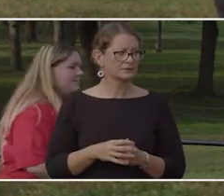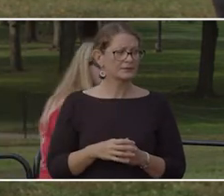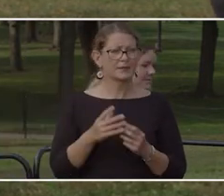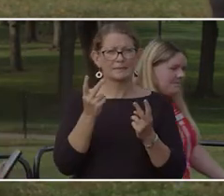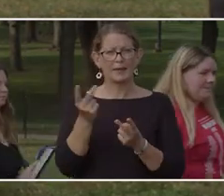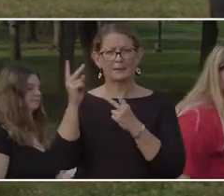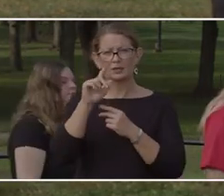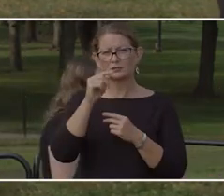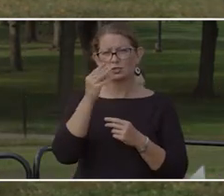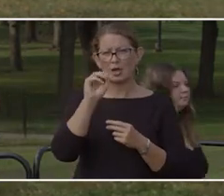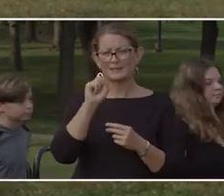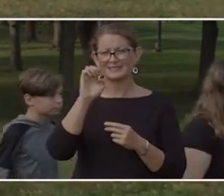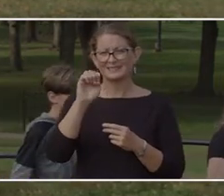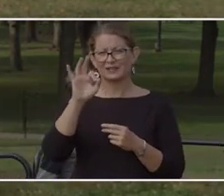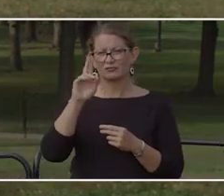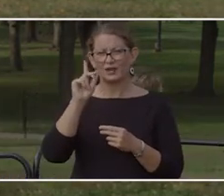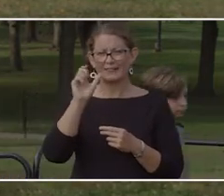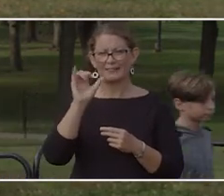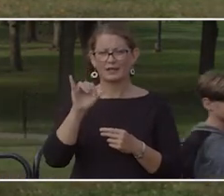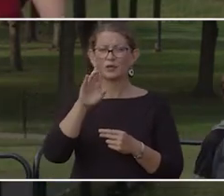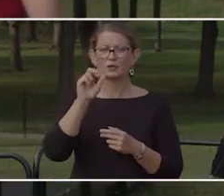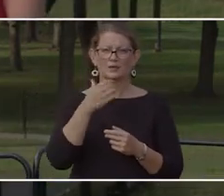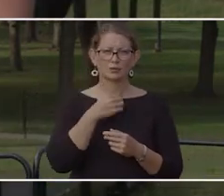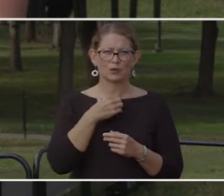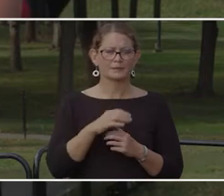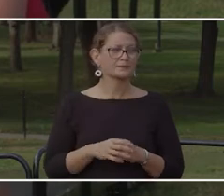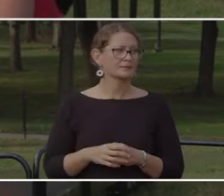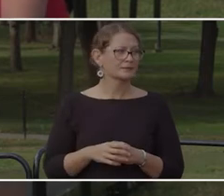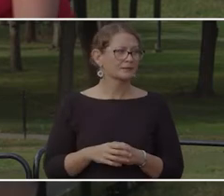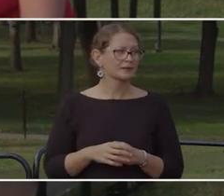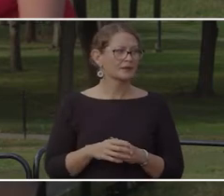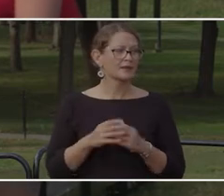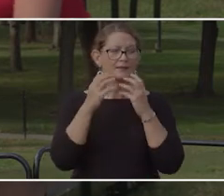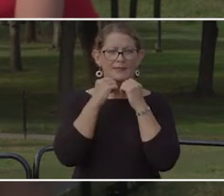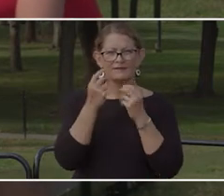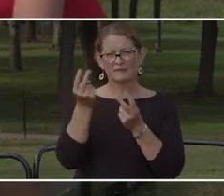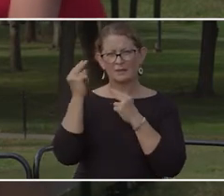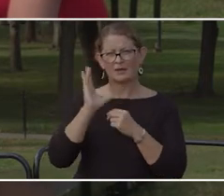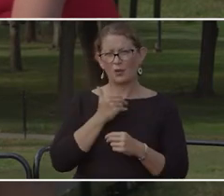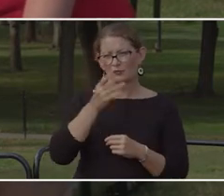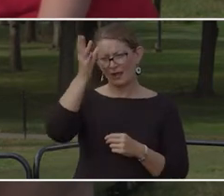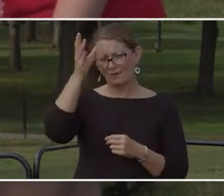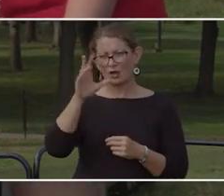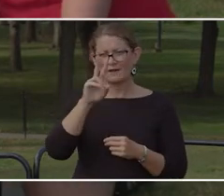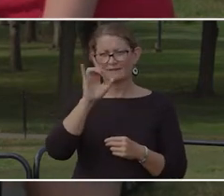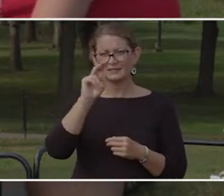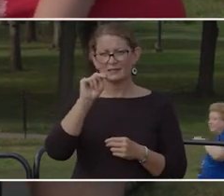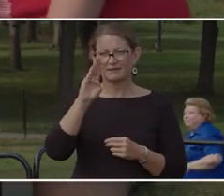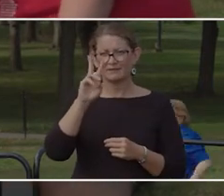of Thomas E. Fraley, U.S. Marine Corps. In loving memory of our grandpa, Vincent